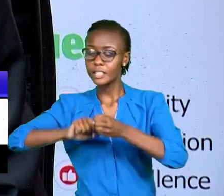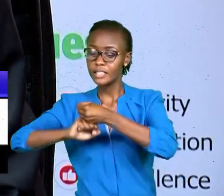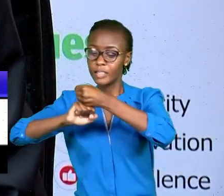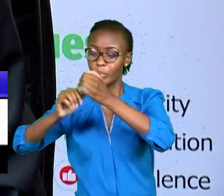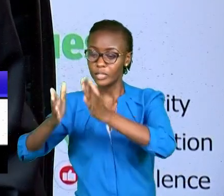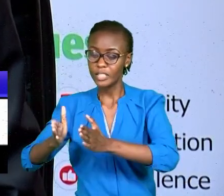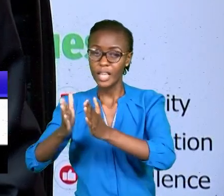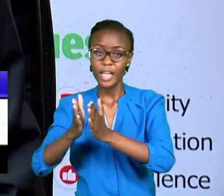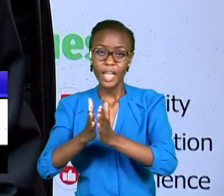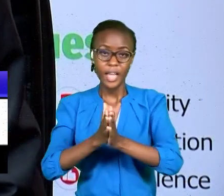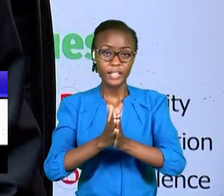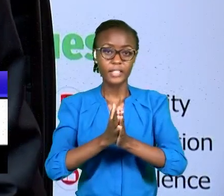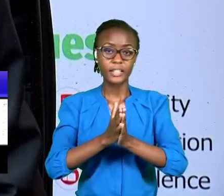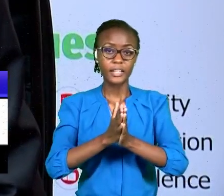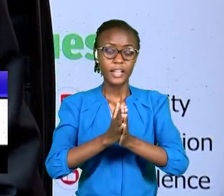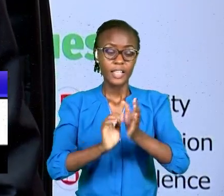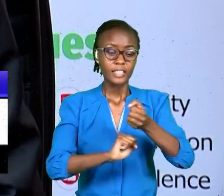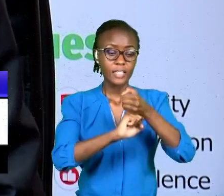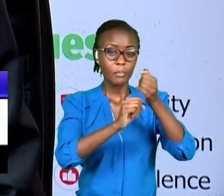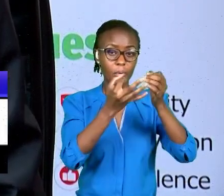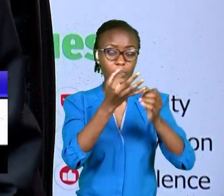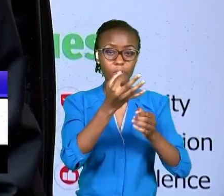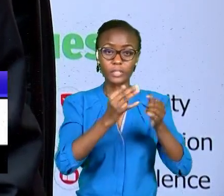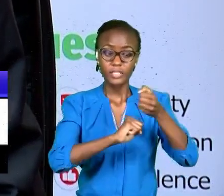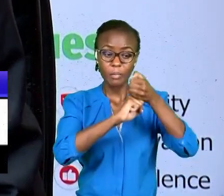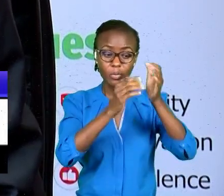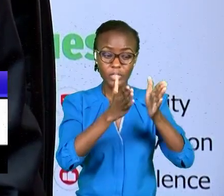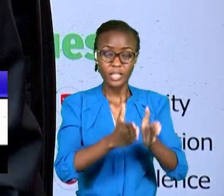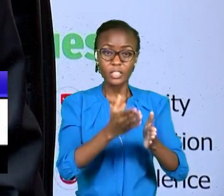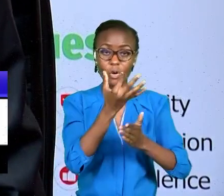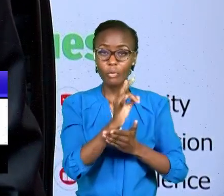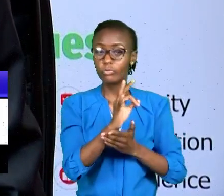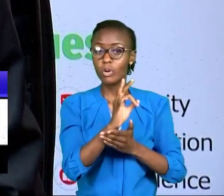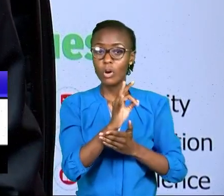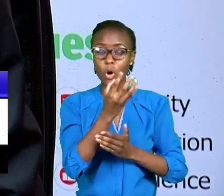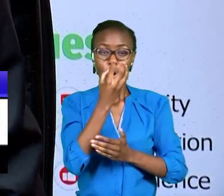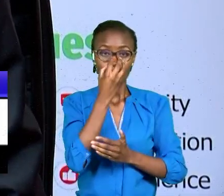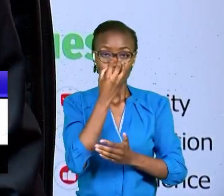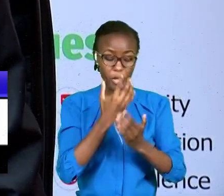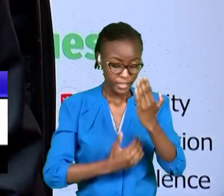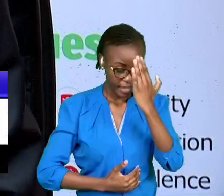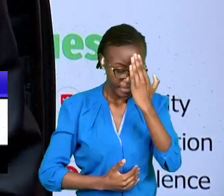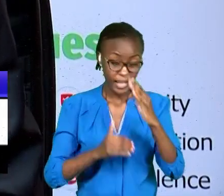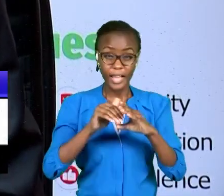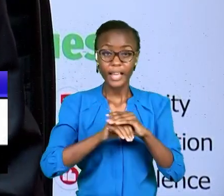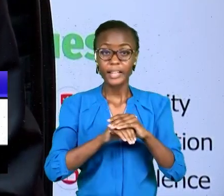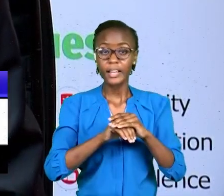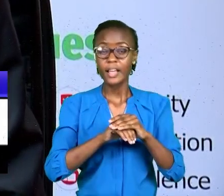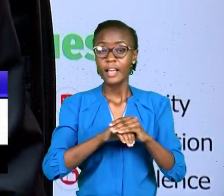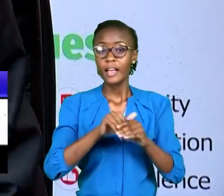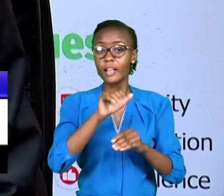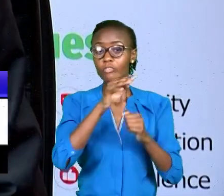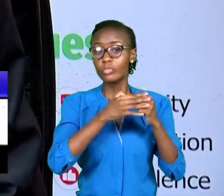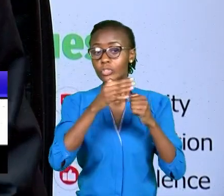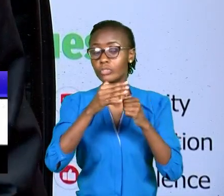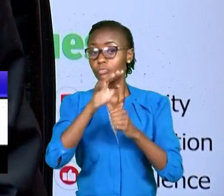the supporters of Deputy President His Excellency William Ruto in Githurai